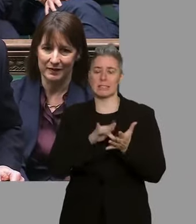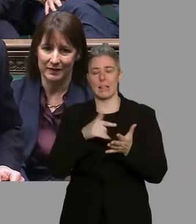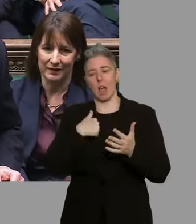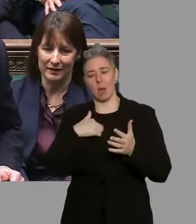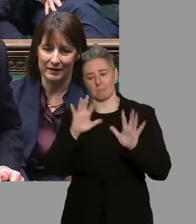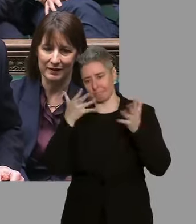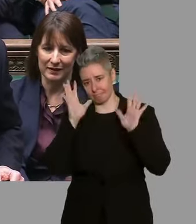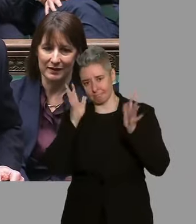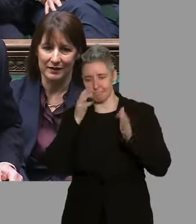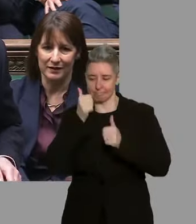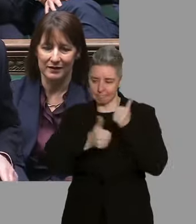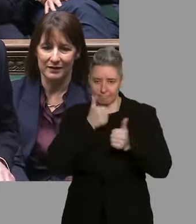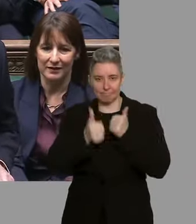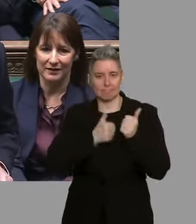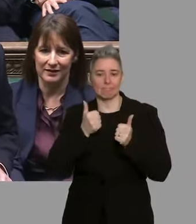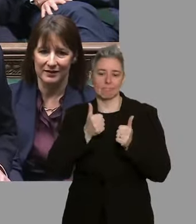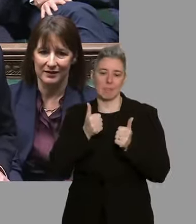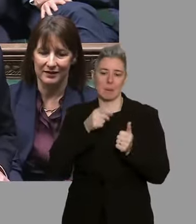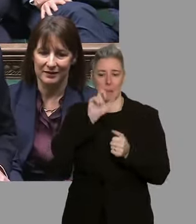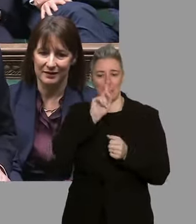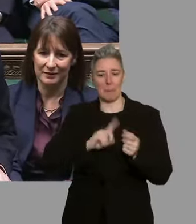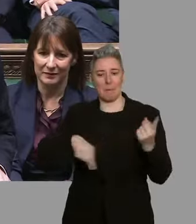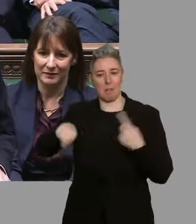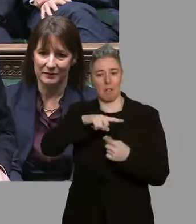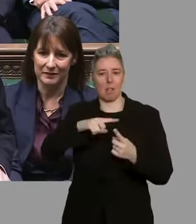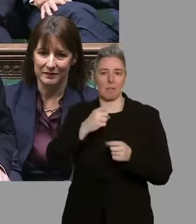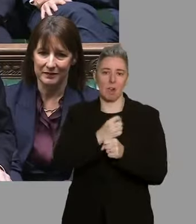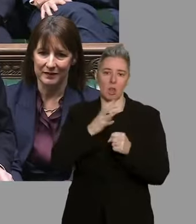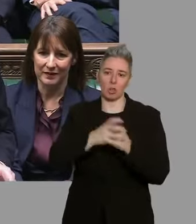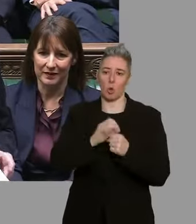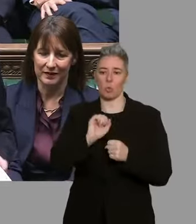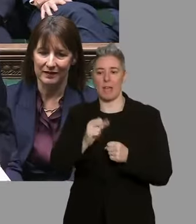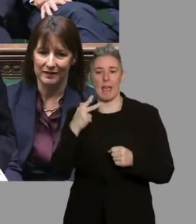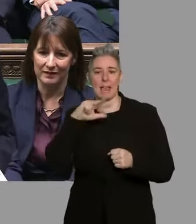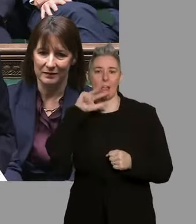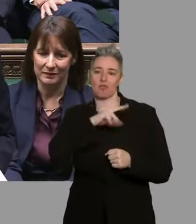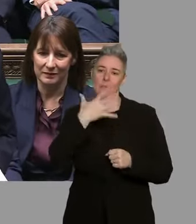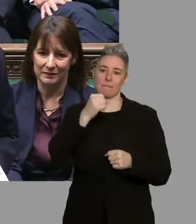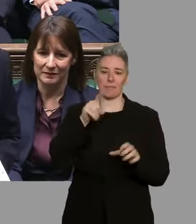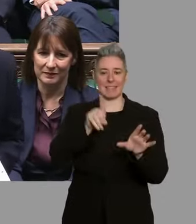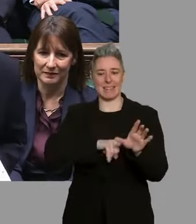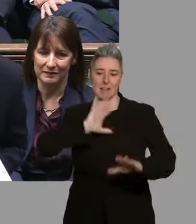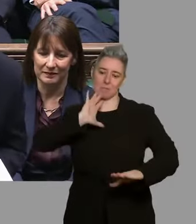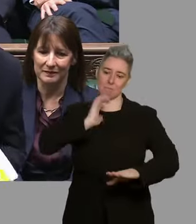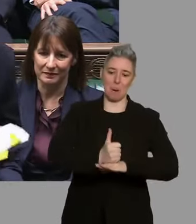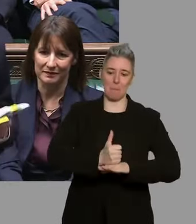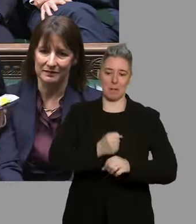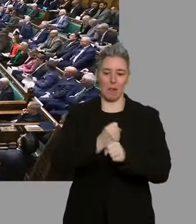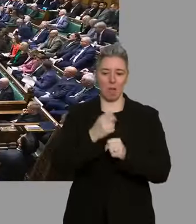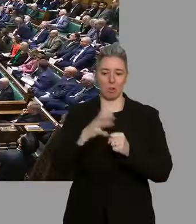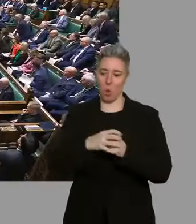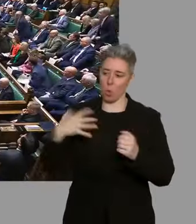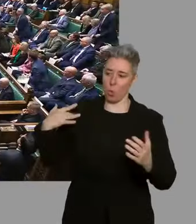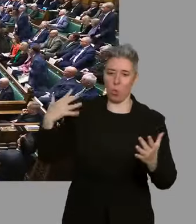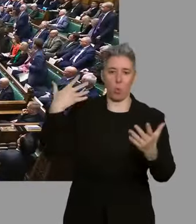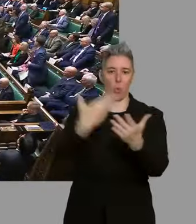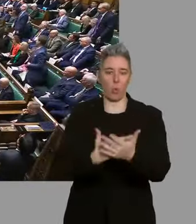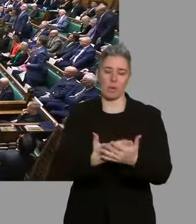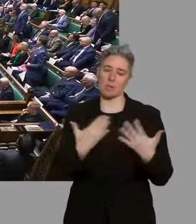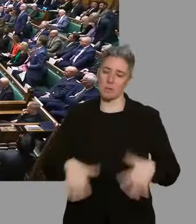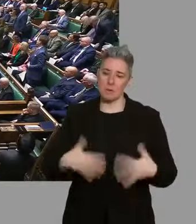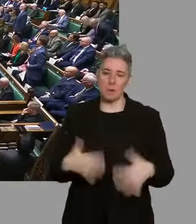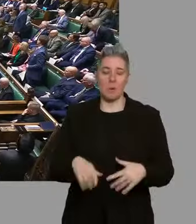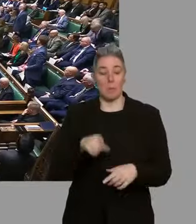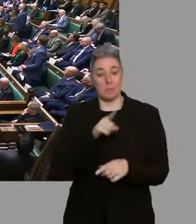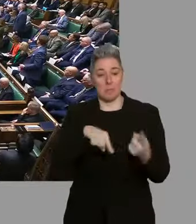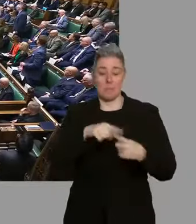850th anniversary. They have made and will continue to make a huge contribution to this country. Jack Rankin.